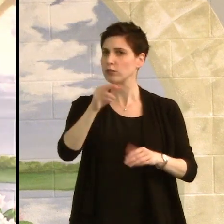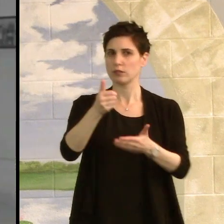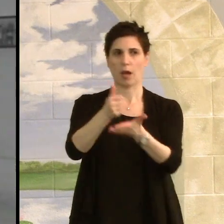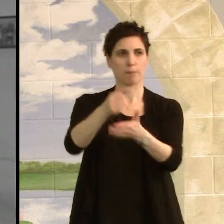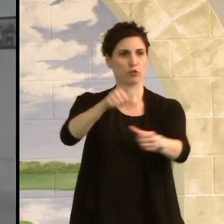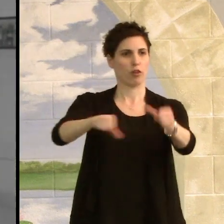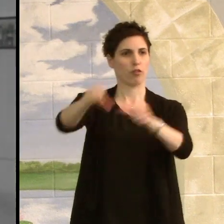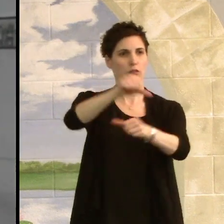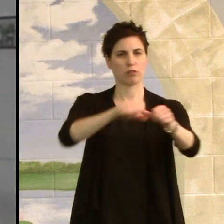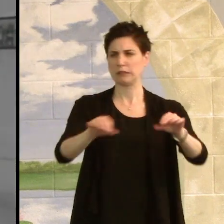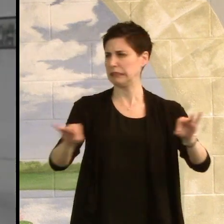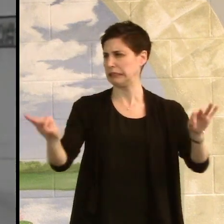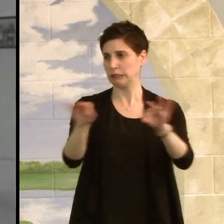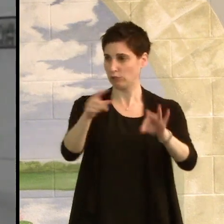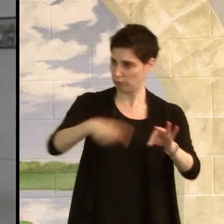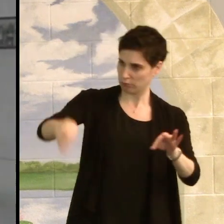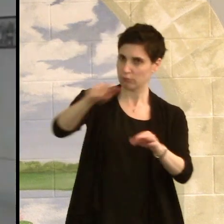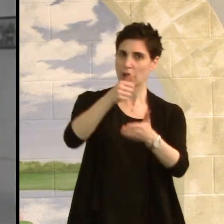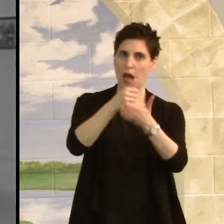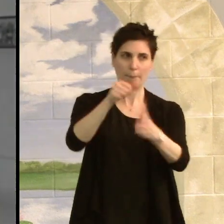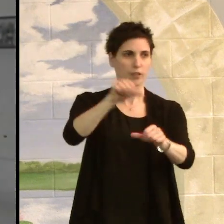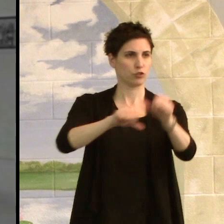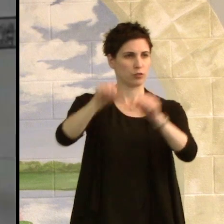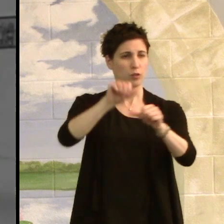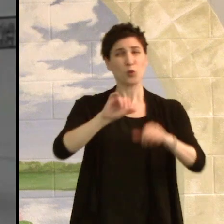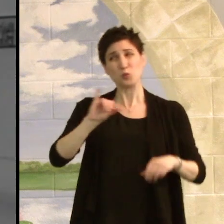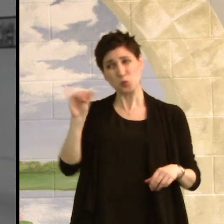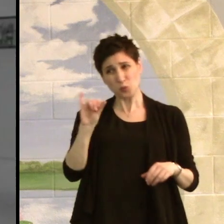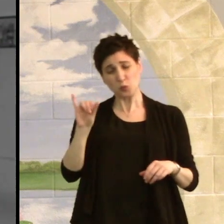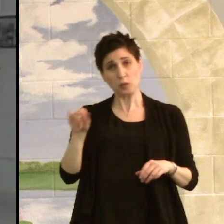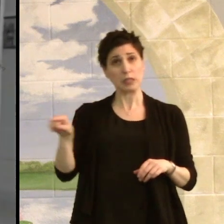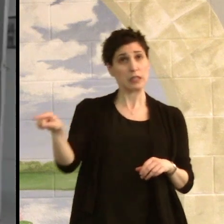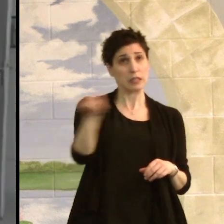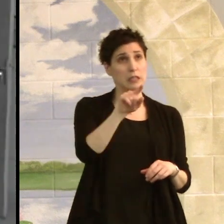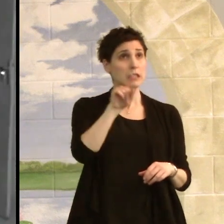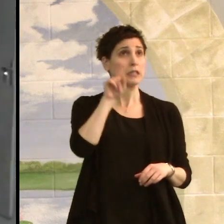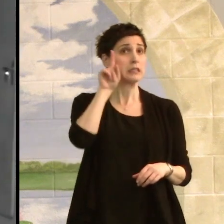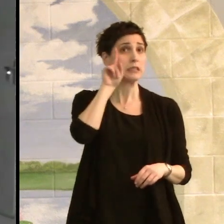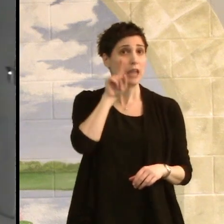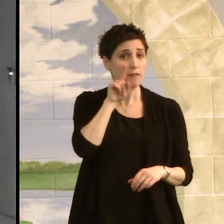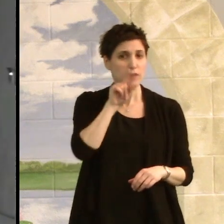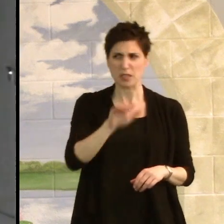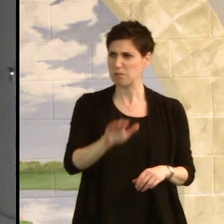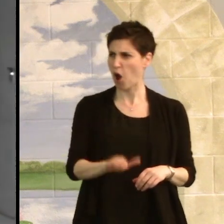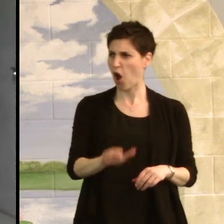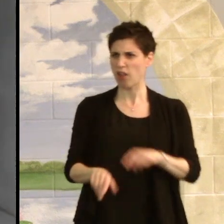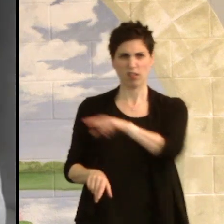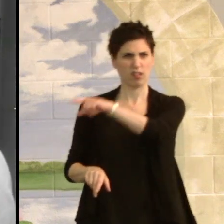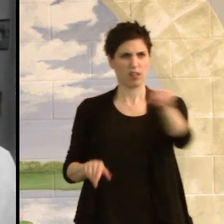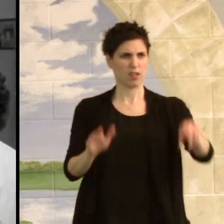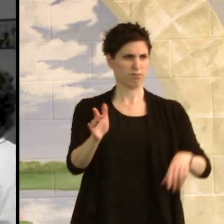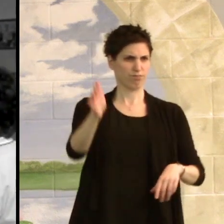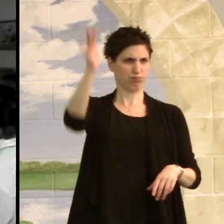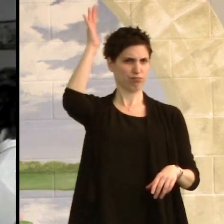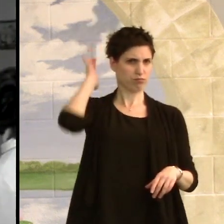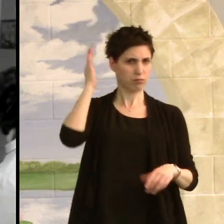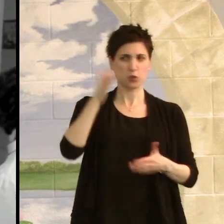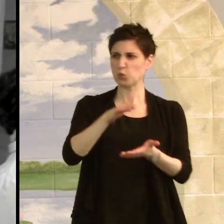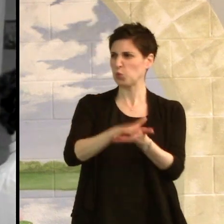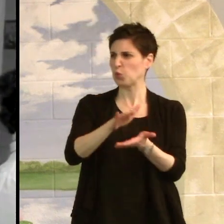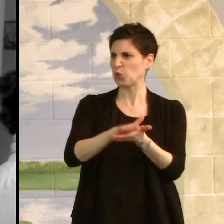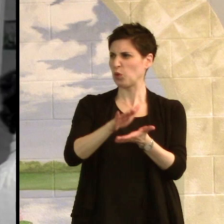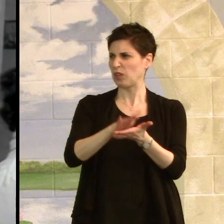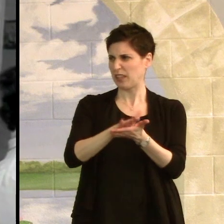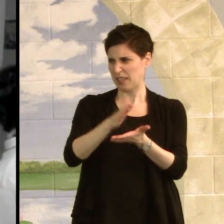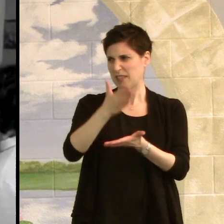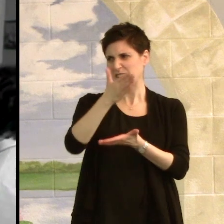Another reality is that the early trauma that many deaf people suffered in their early